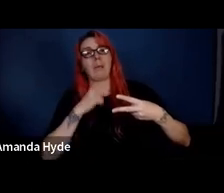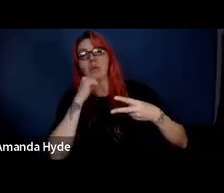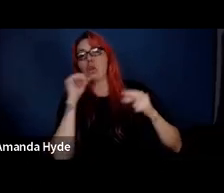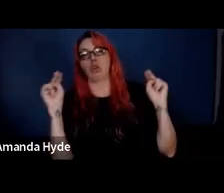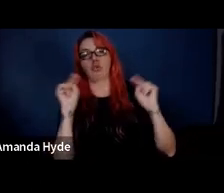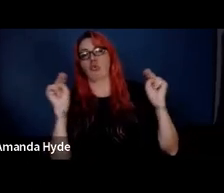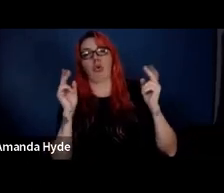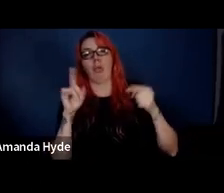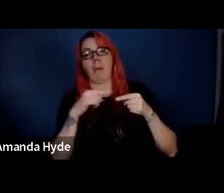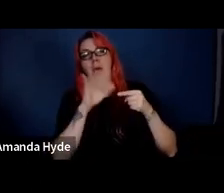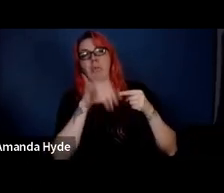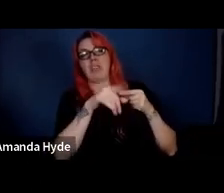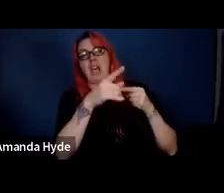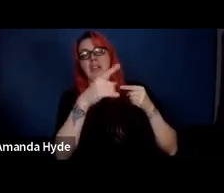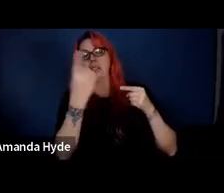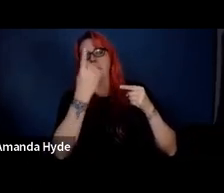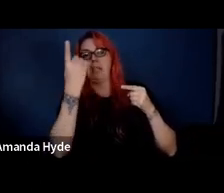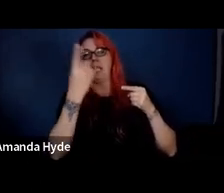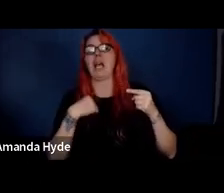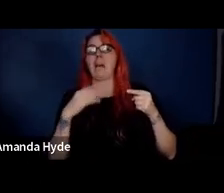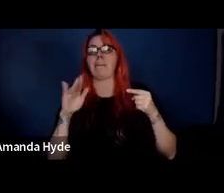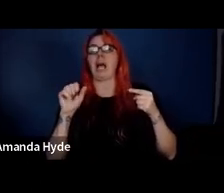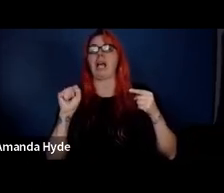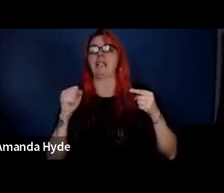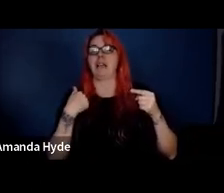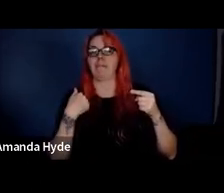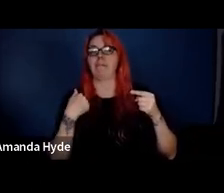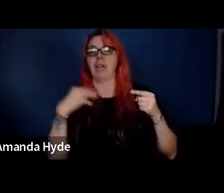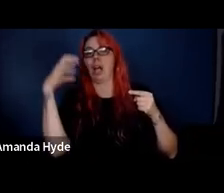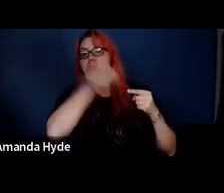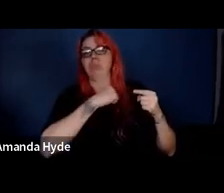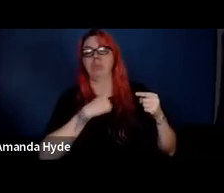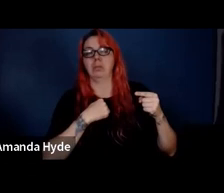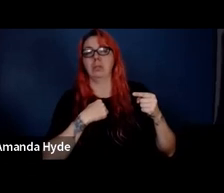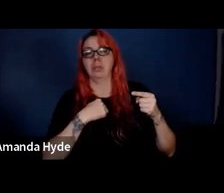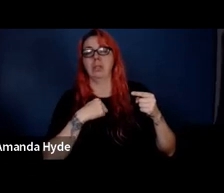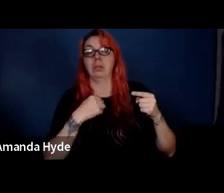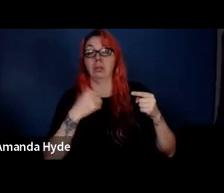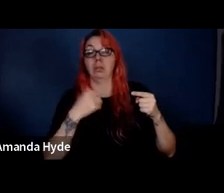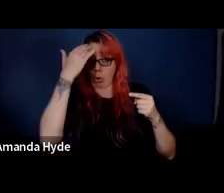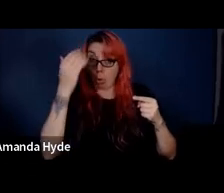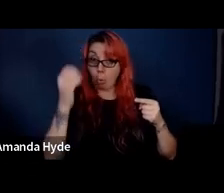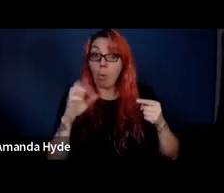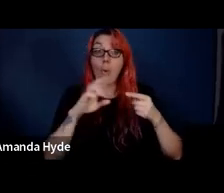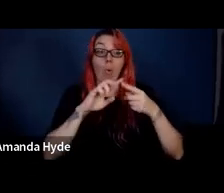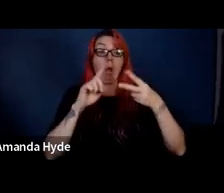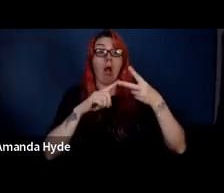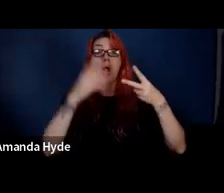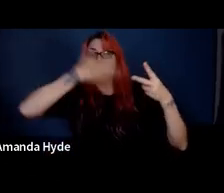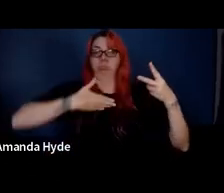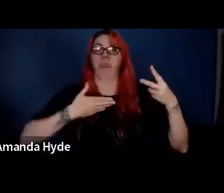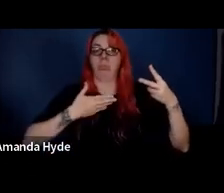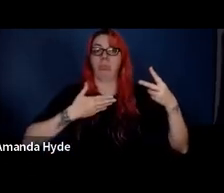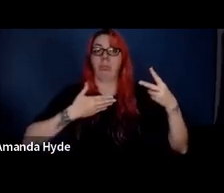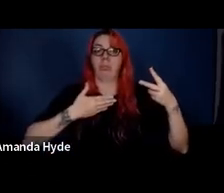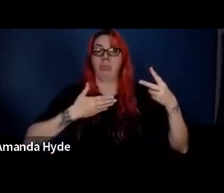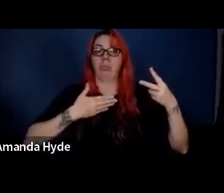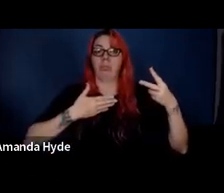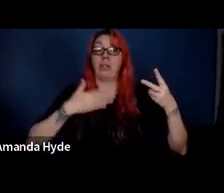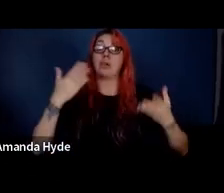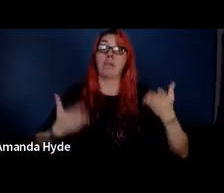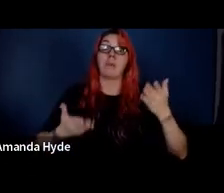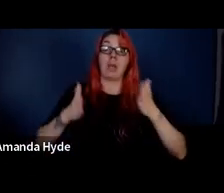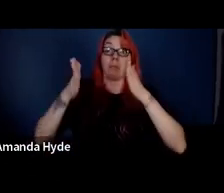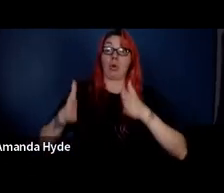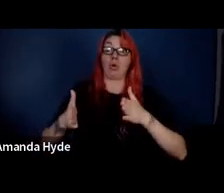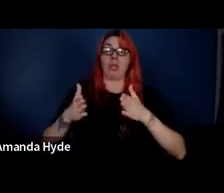occurring, even when we don't mean to be doing that, right? And so I know for myself, for example, I think I'm a good guy